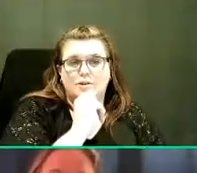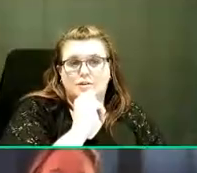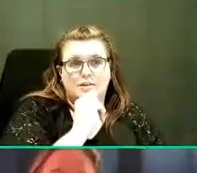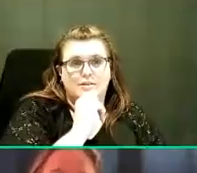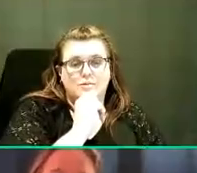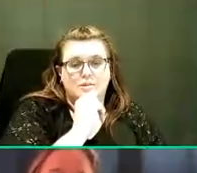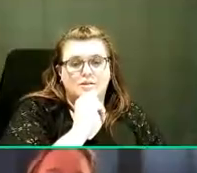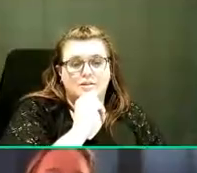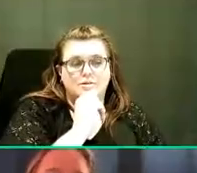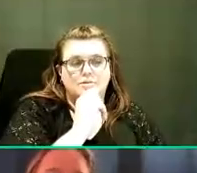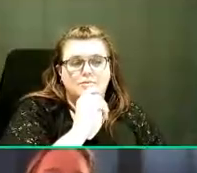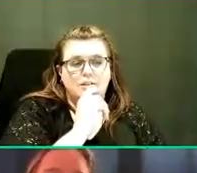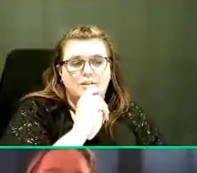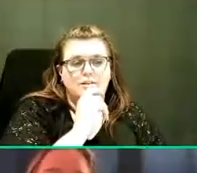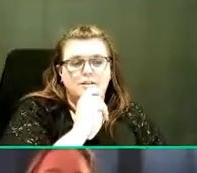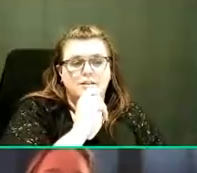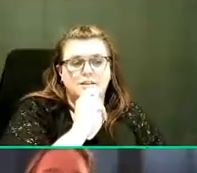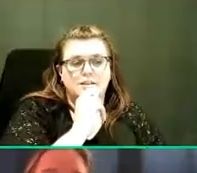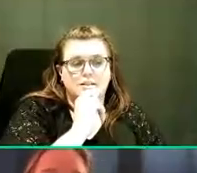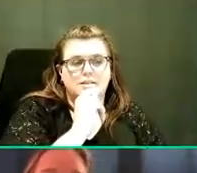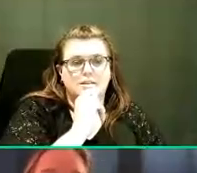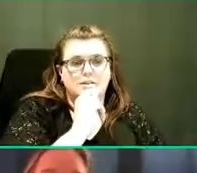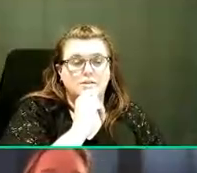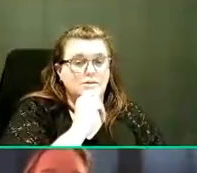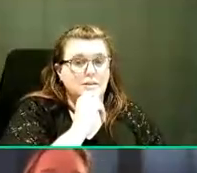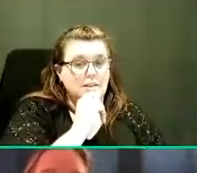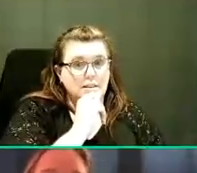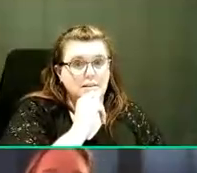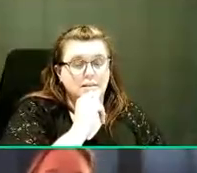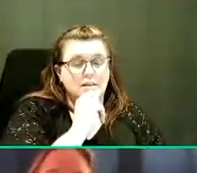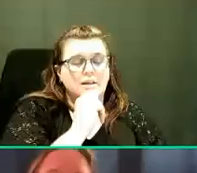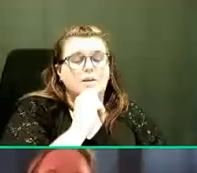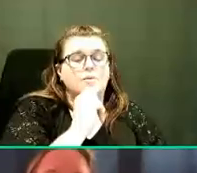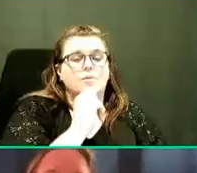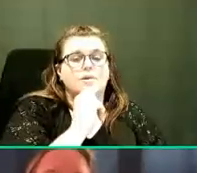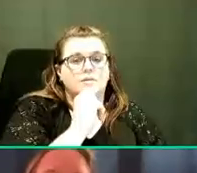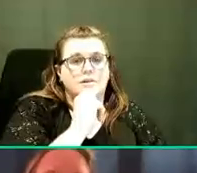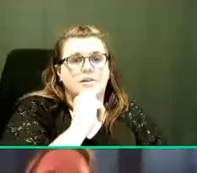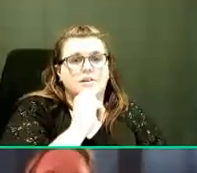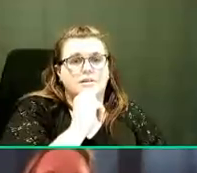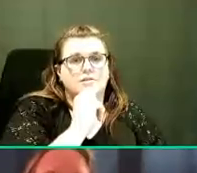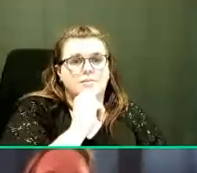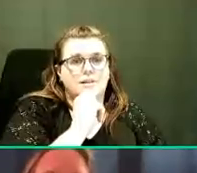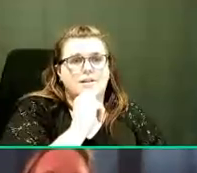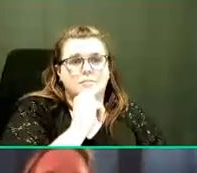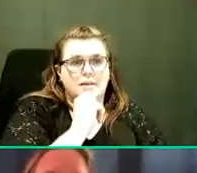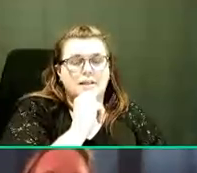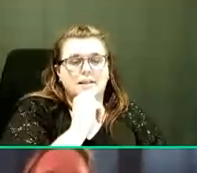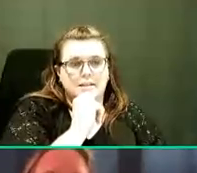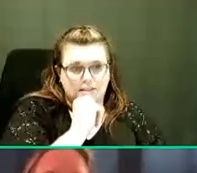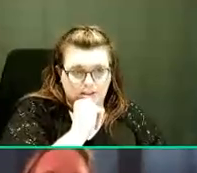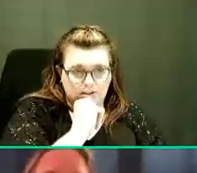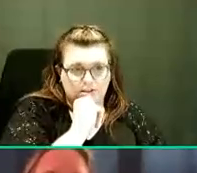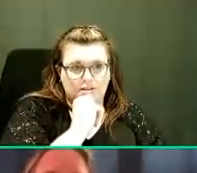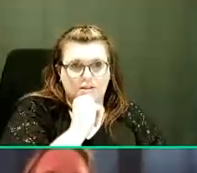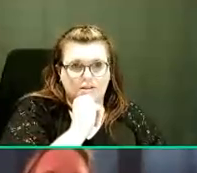regarding that, and we are allowed to meet and discuss things on certain things, but we are not allowed to meet and